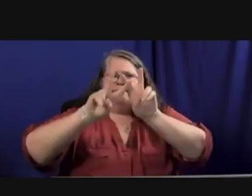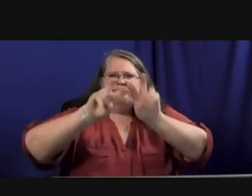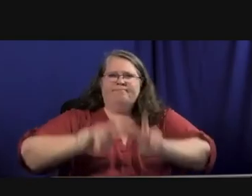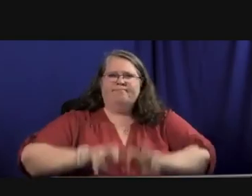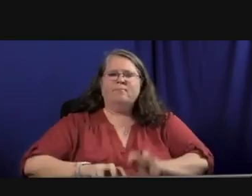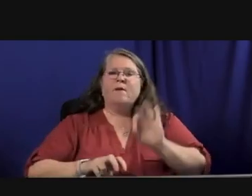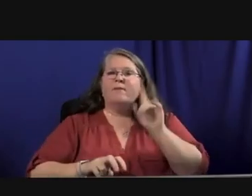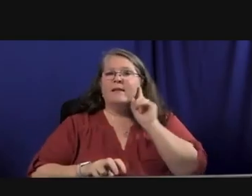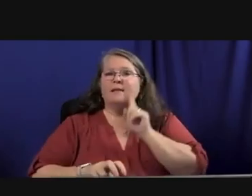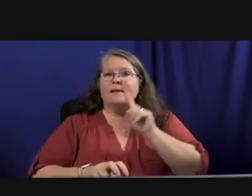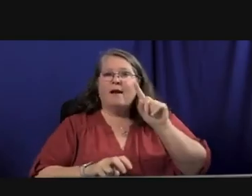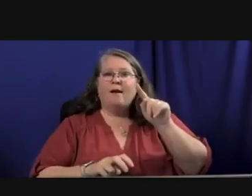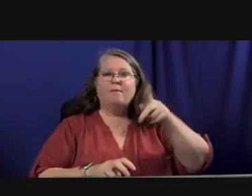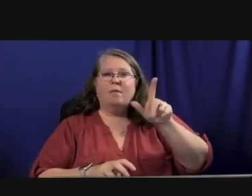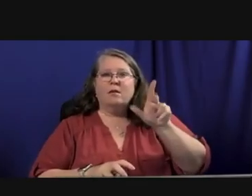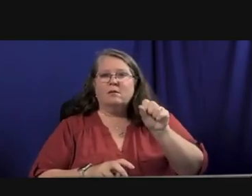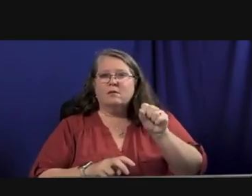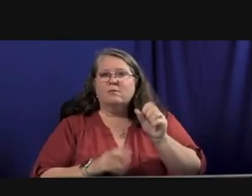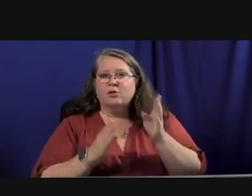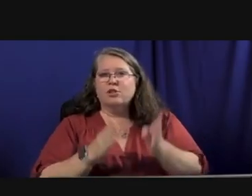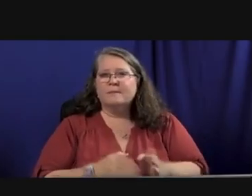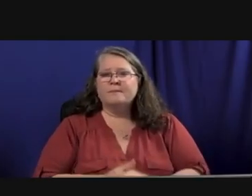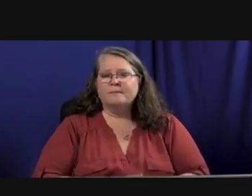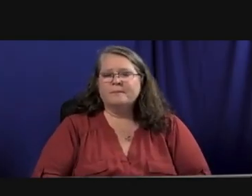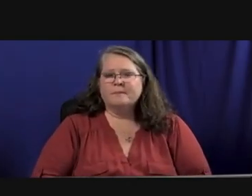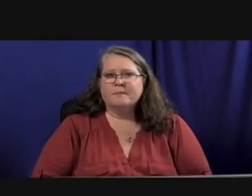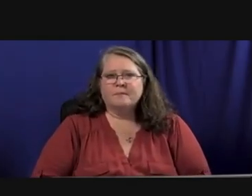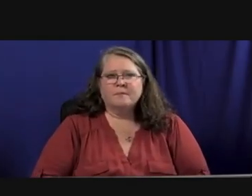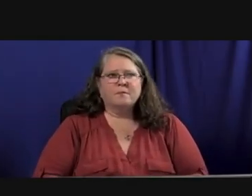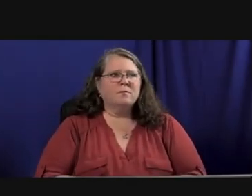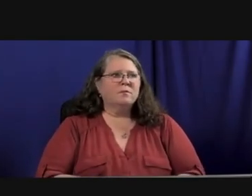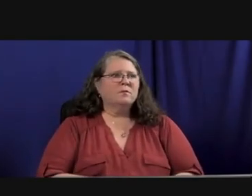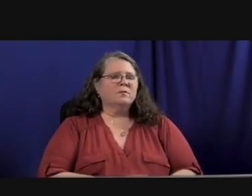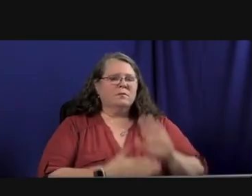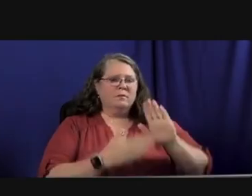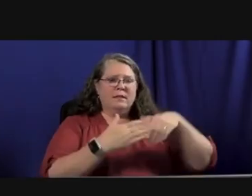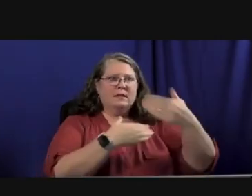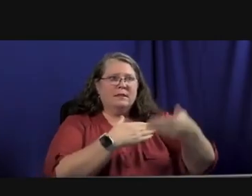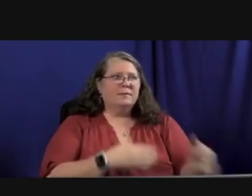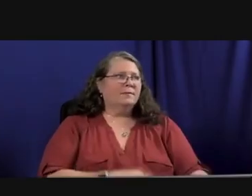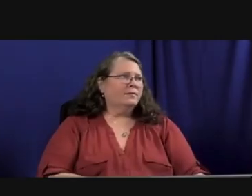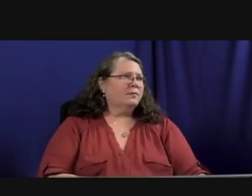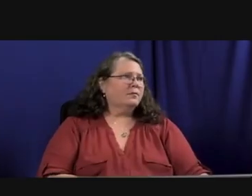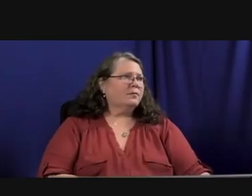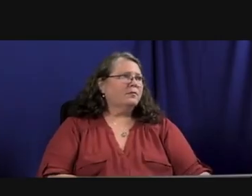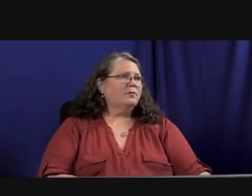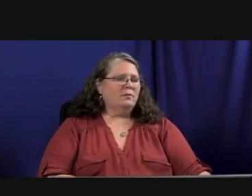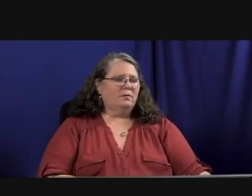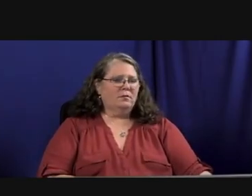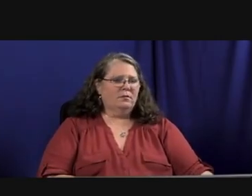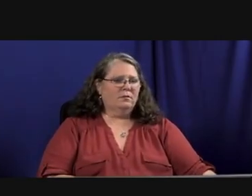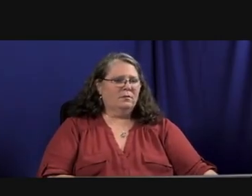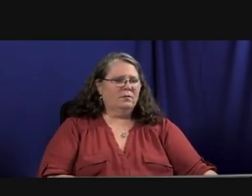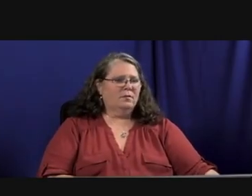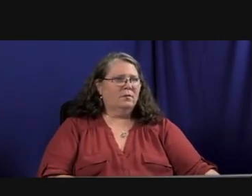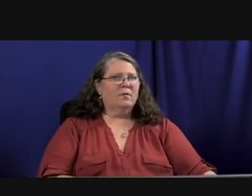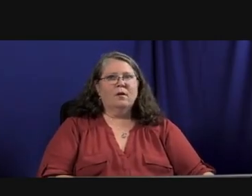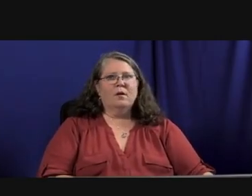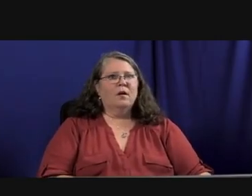become aware of that during your assessment of deaf plus individuals. Next slide,